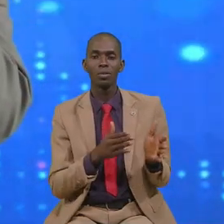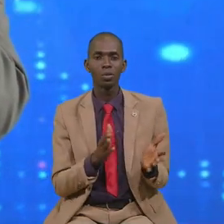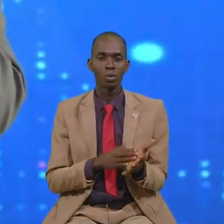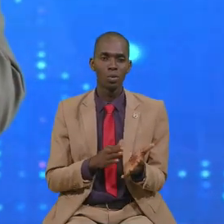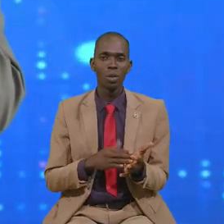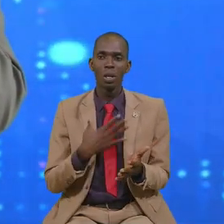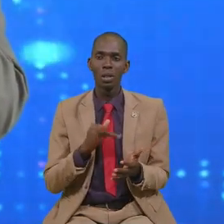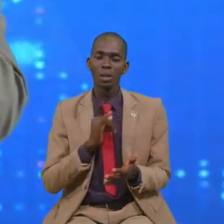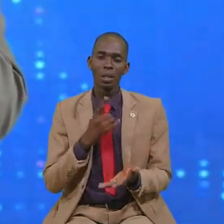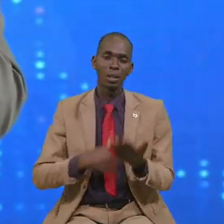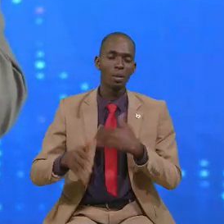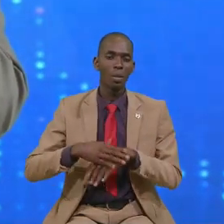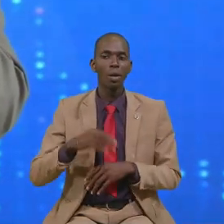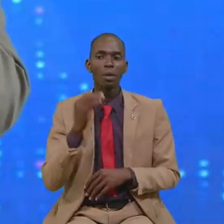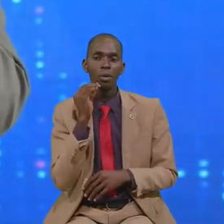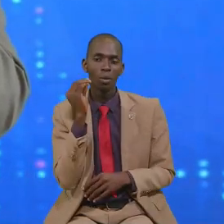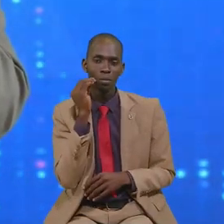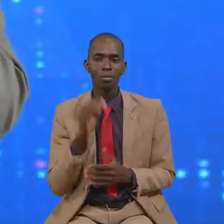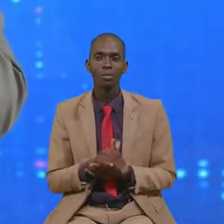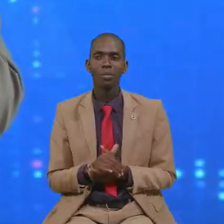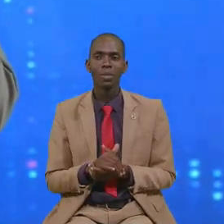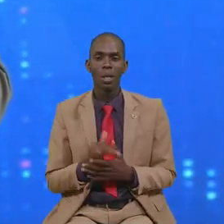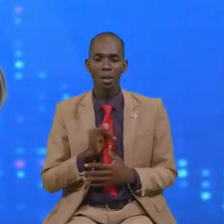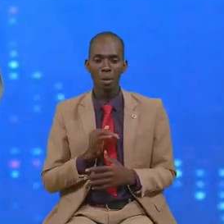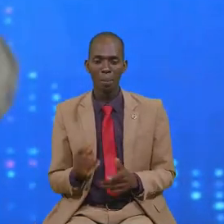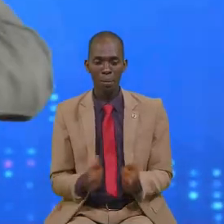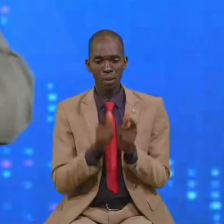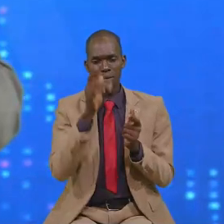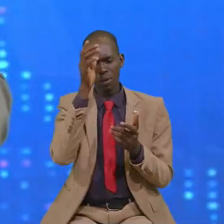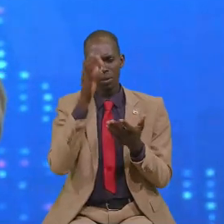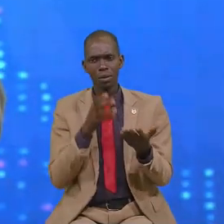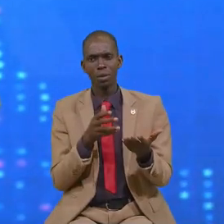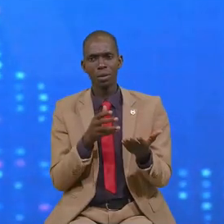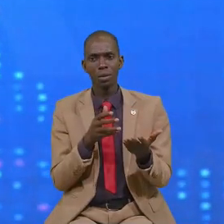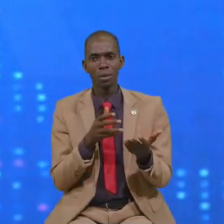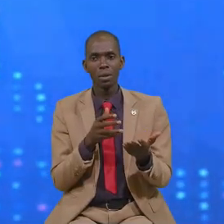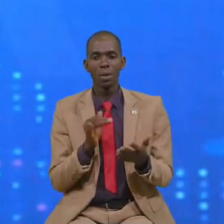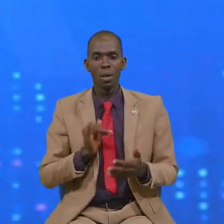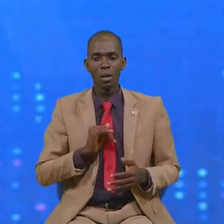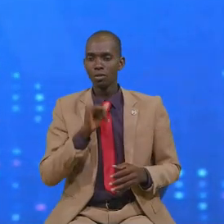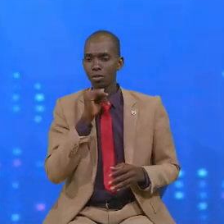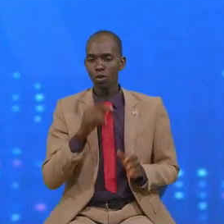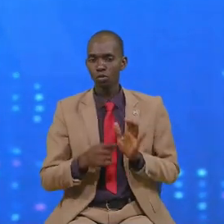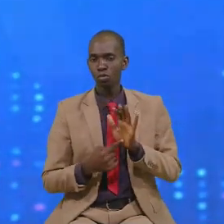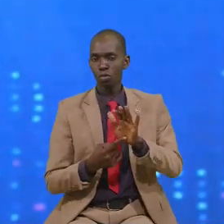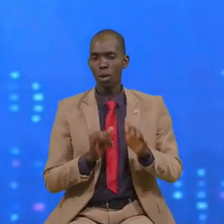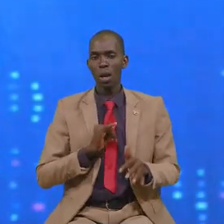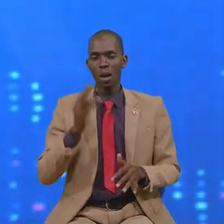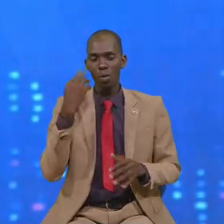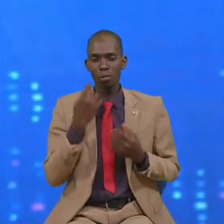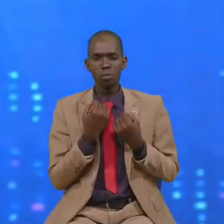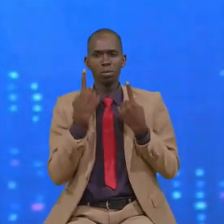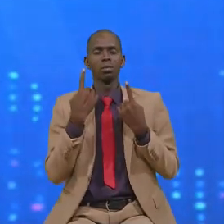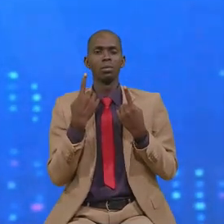back home, and I saw him. But it didn't show that I was surprised. He said,